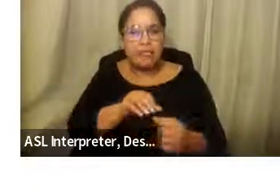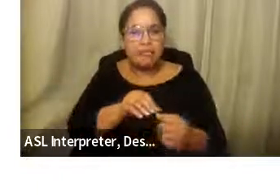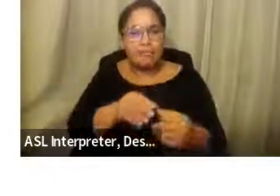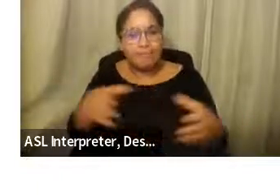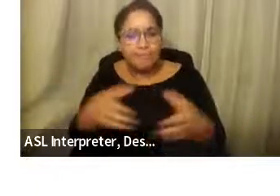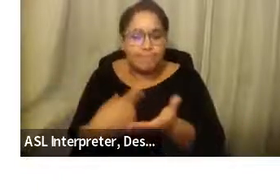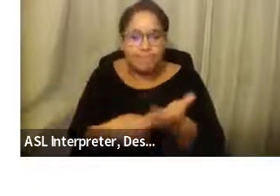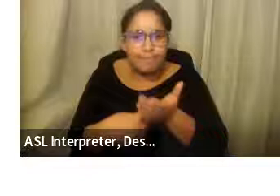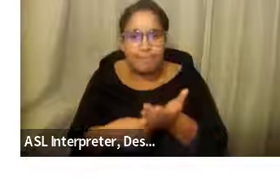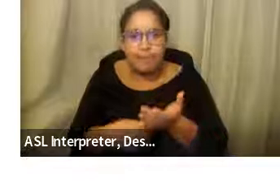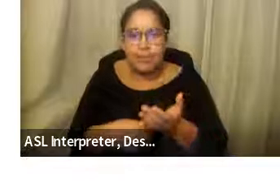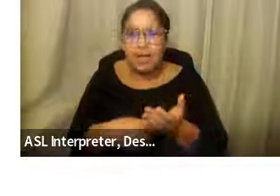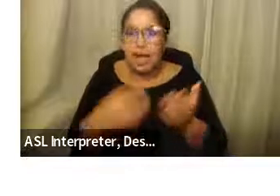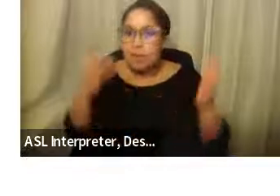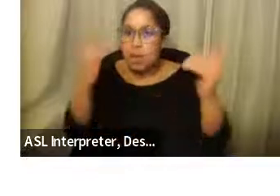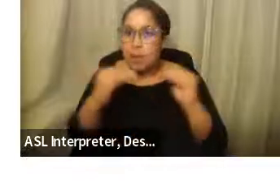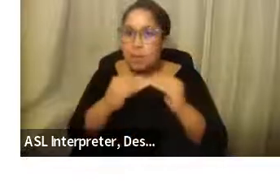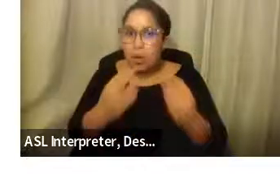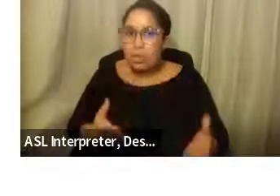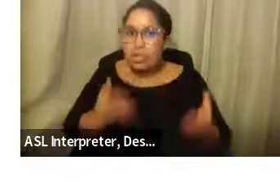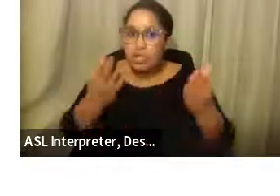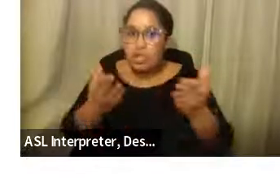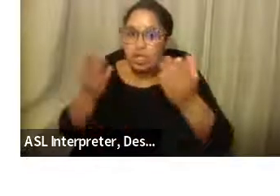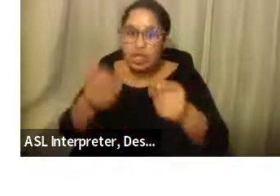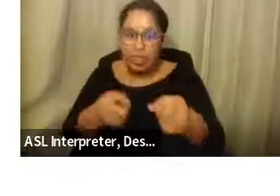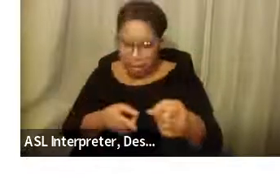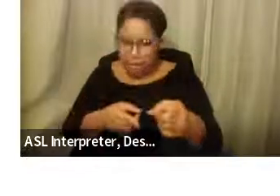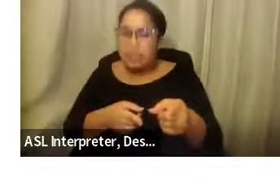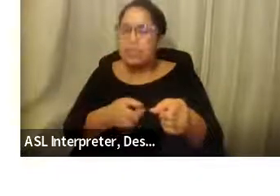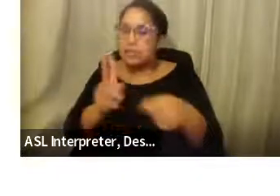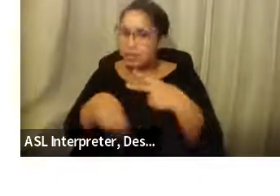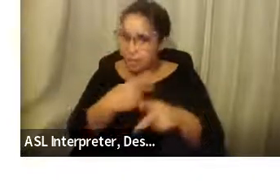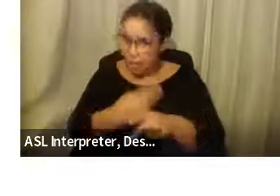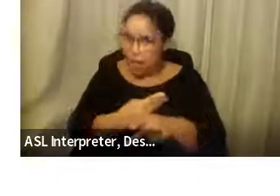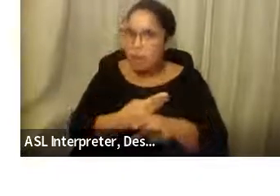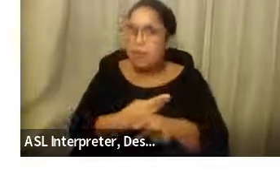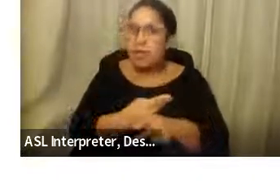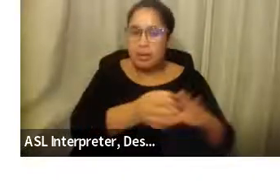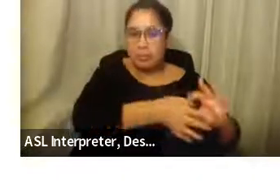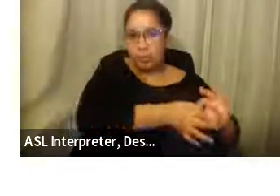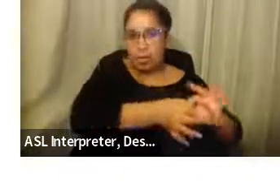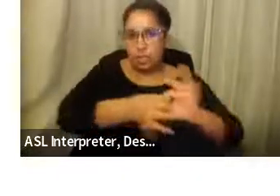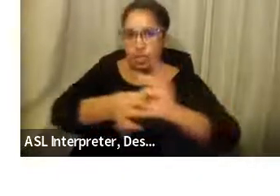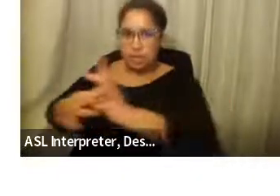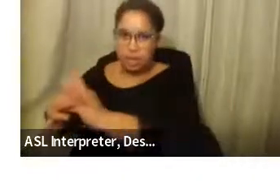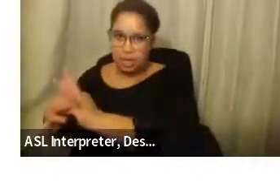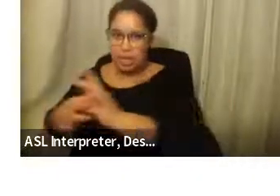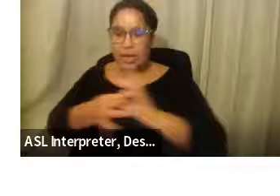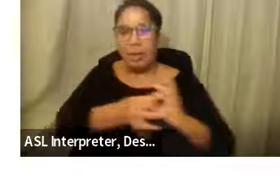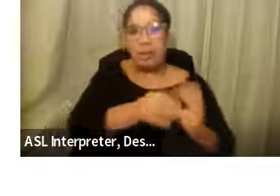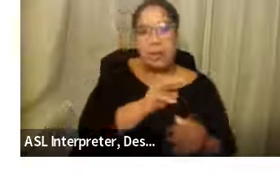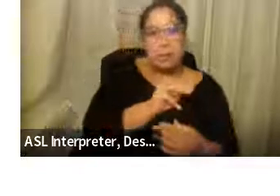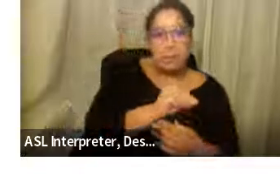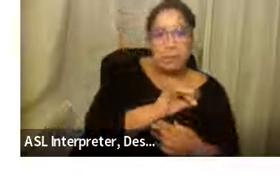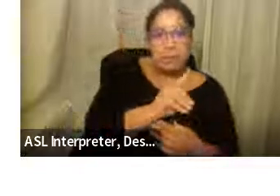and hopeful that we would have more suggestions, like this is touching on a bridge between midwives and home births with